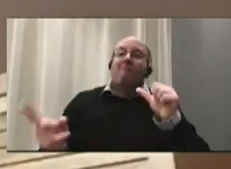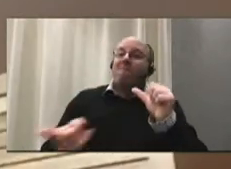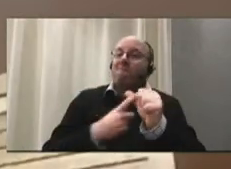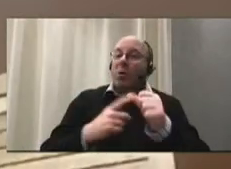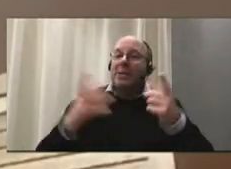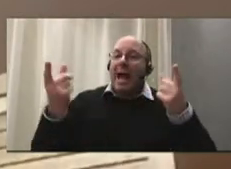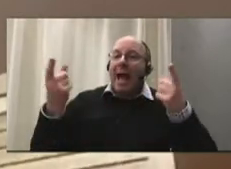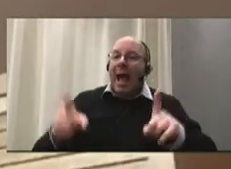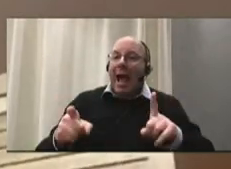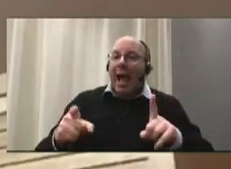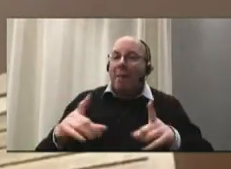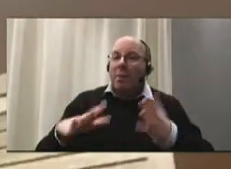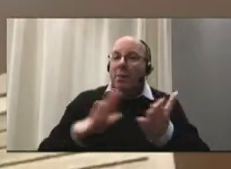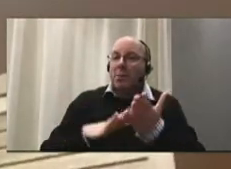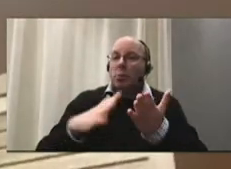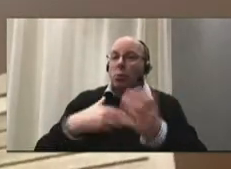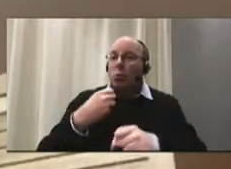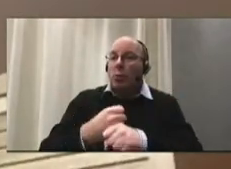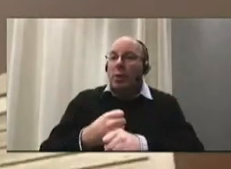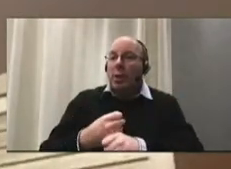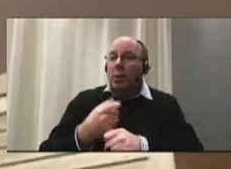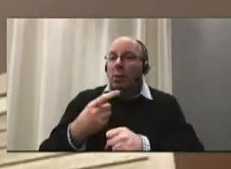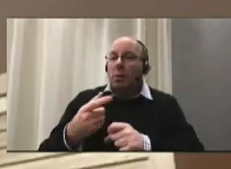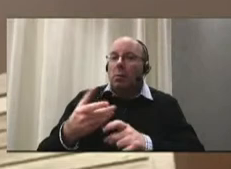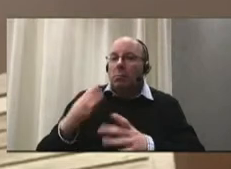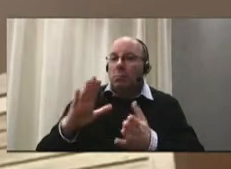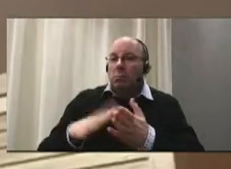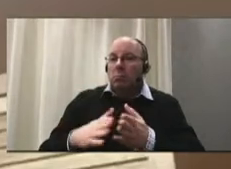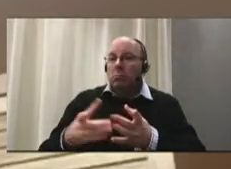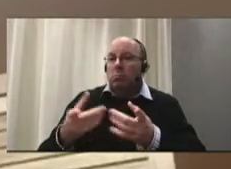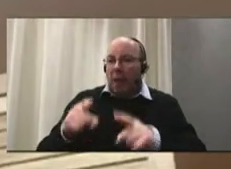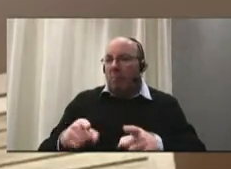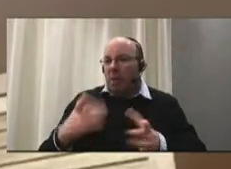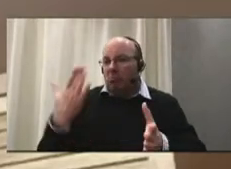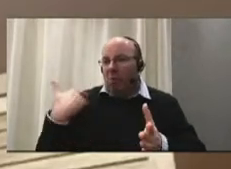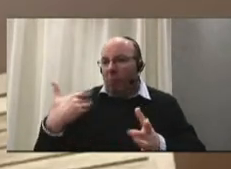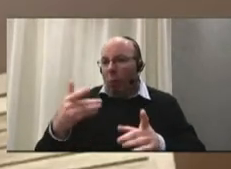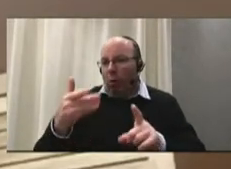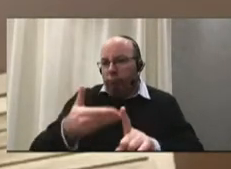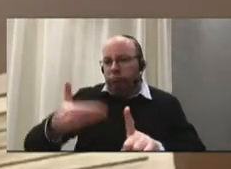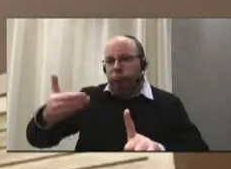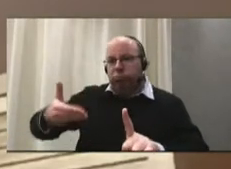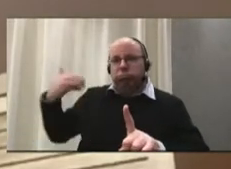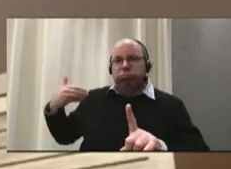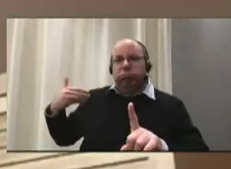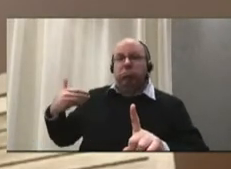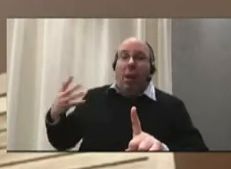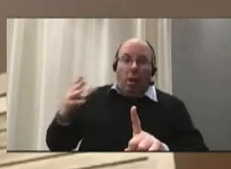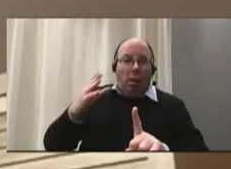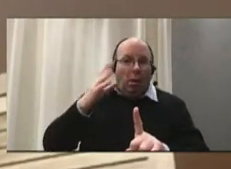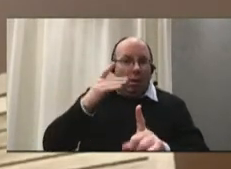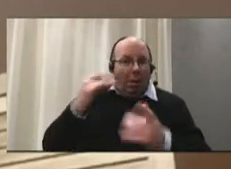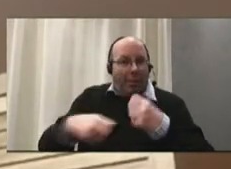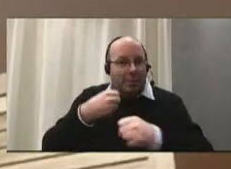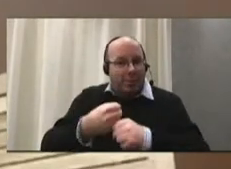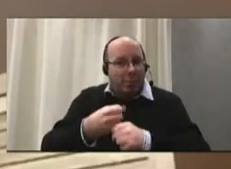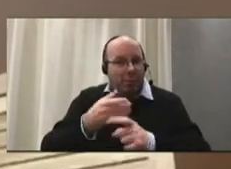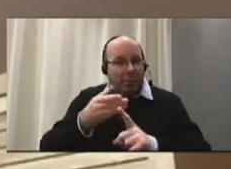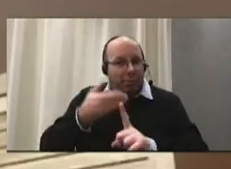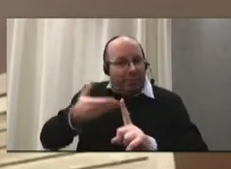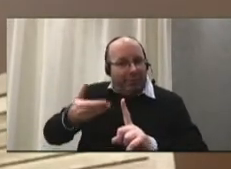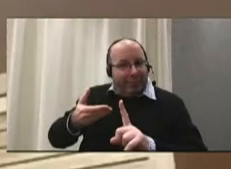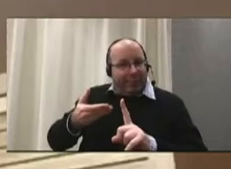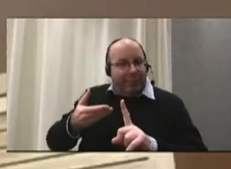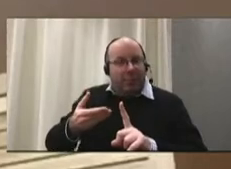or past school years. So what can school staff and parents do to address these acts of racial bullying, and